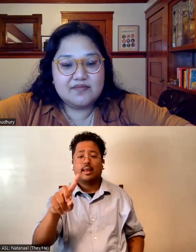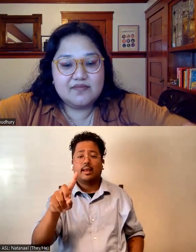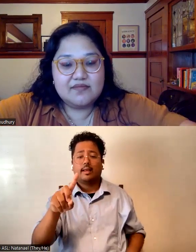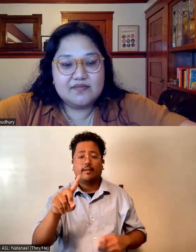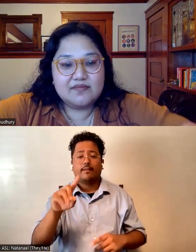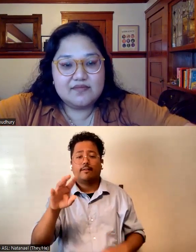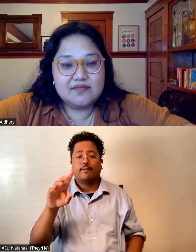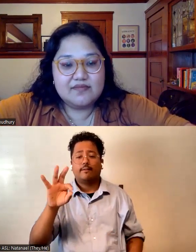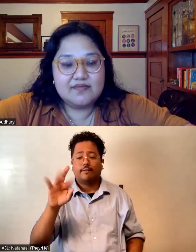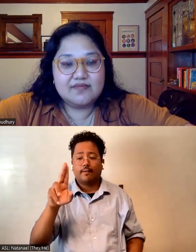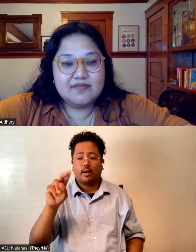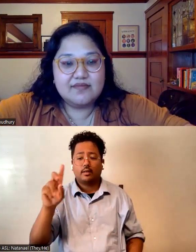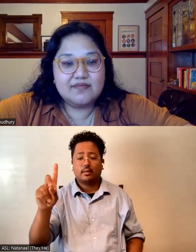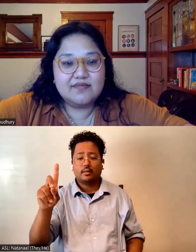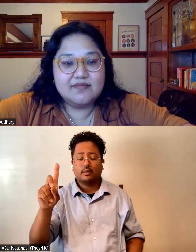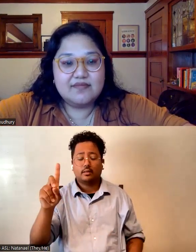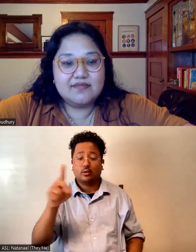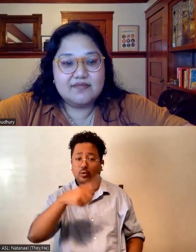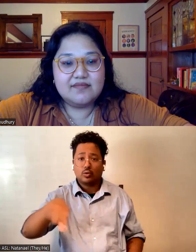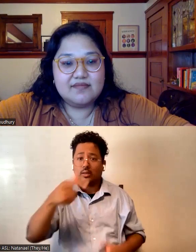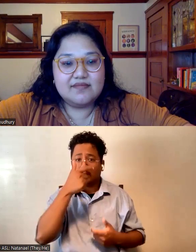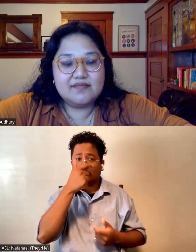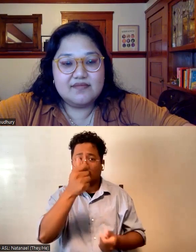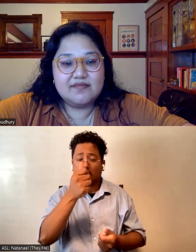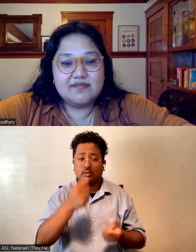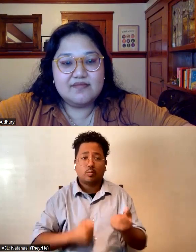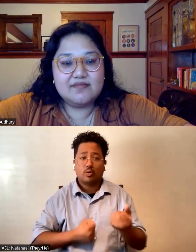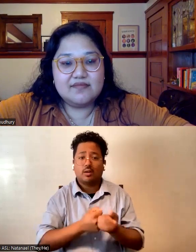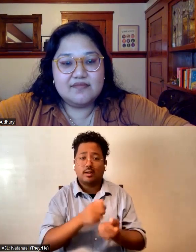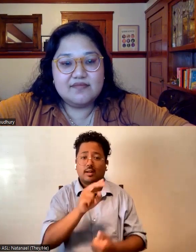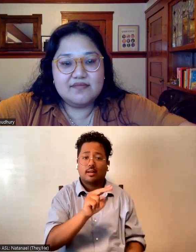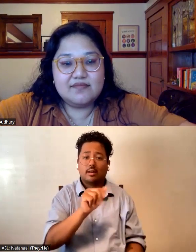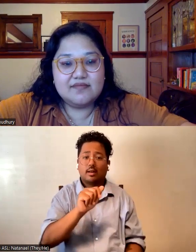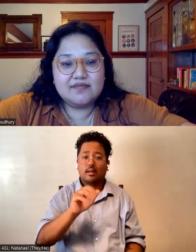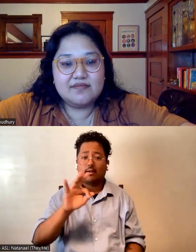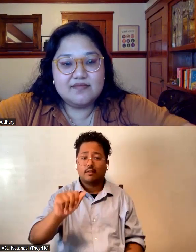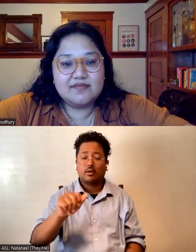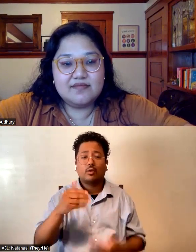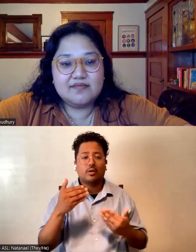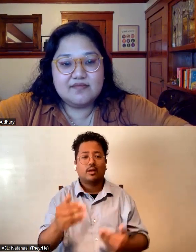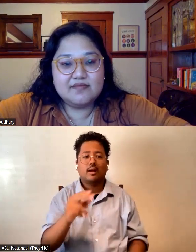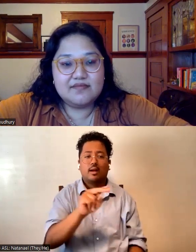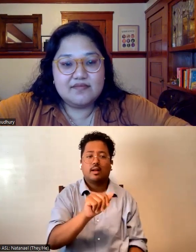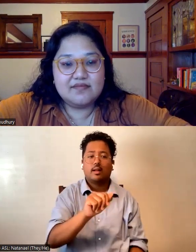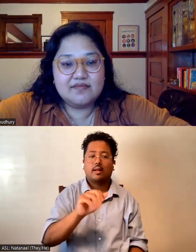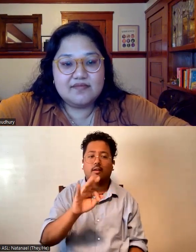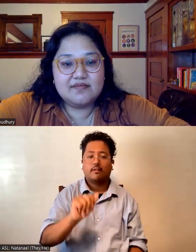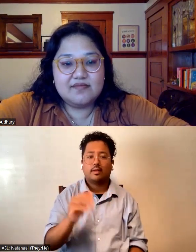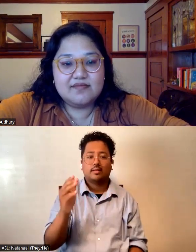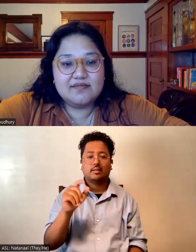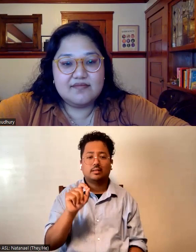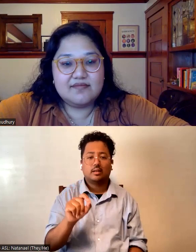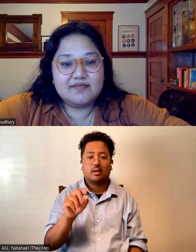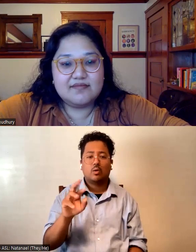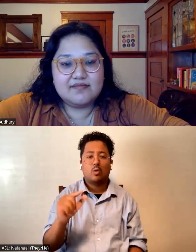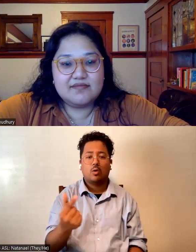for you. If you're interested in supporting NAAFA, you can do that by visiting us at naafa.org/give. You can give